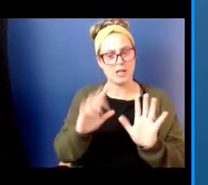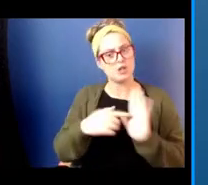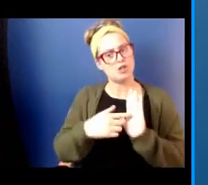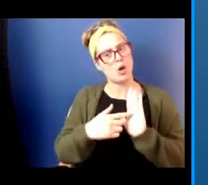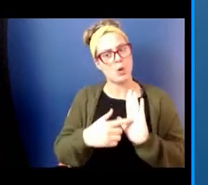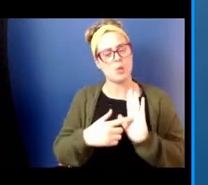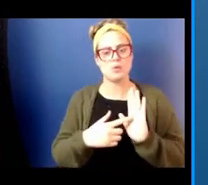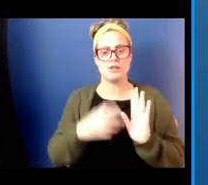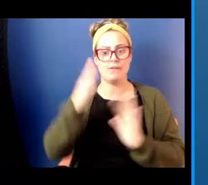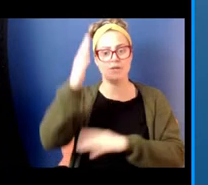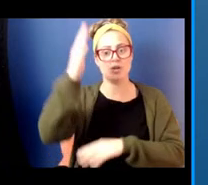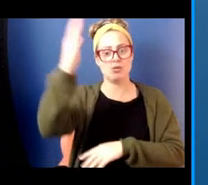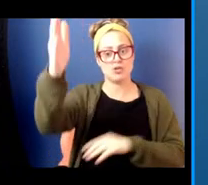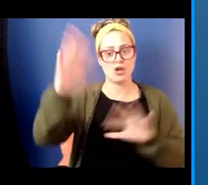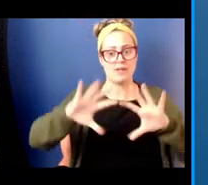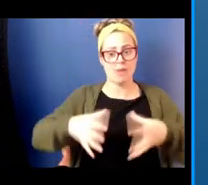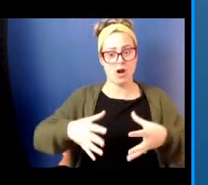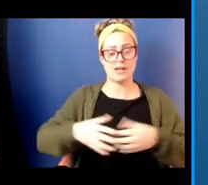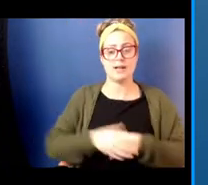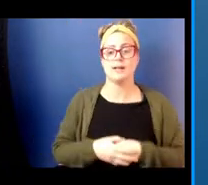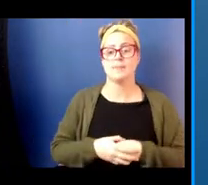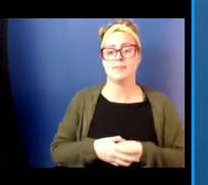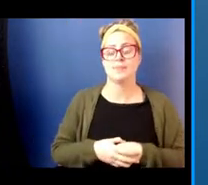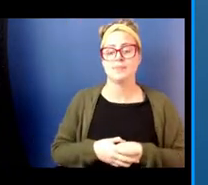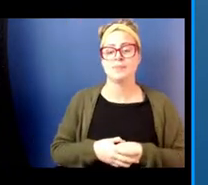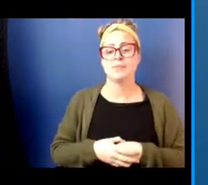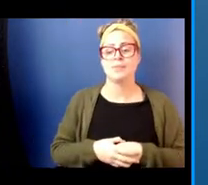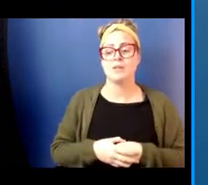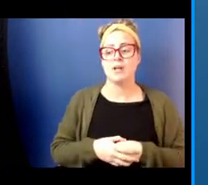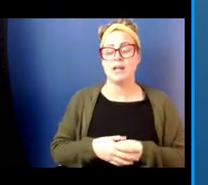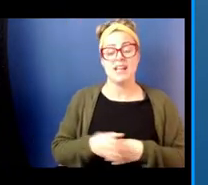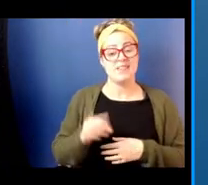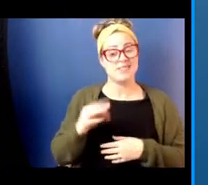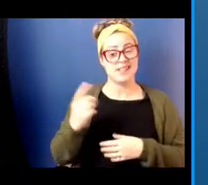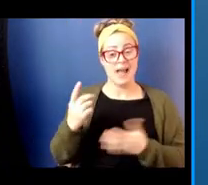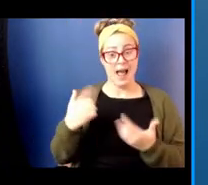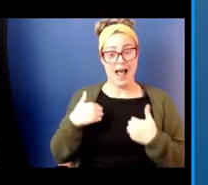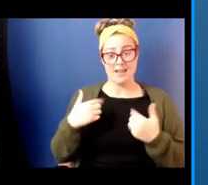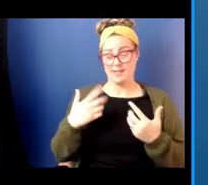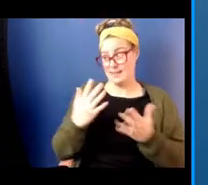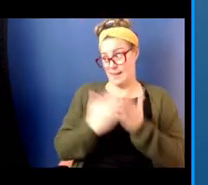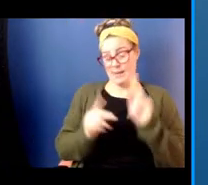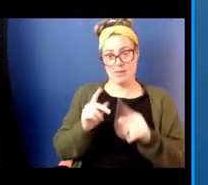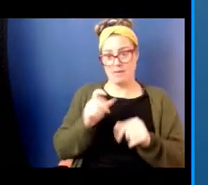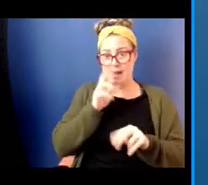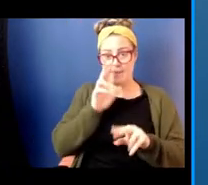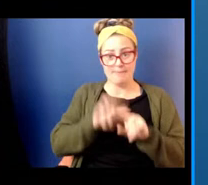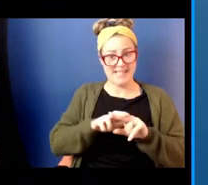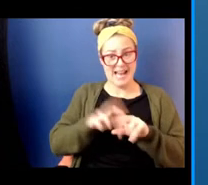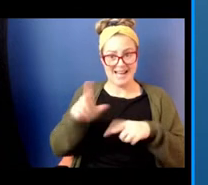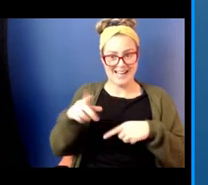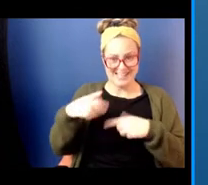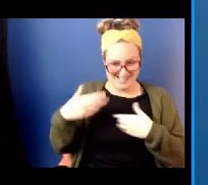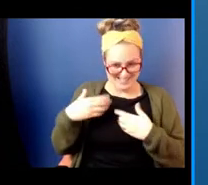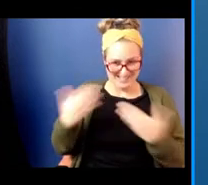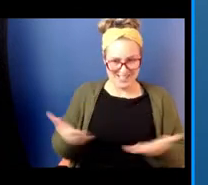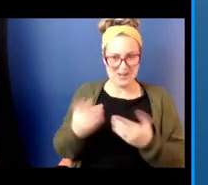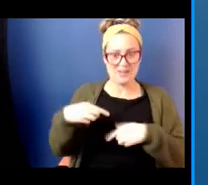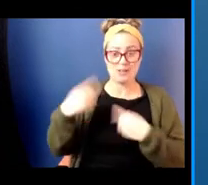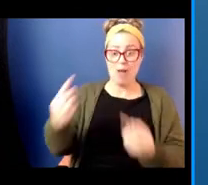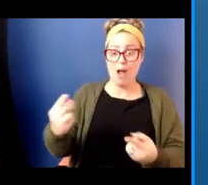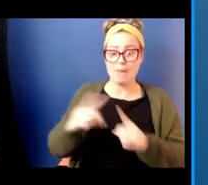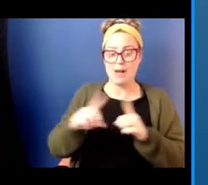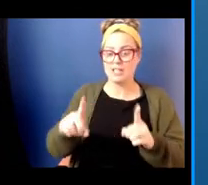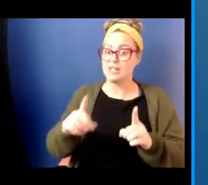for somebody who has not sat here um as long as some of us have how unusual it is to have that level of thoughtful